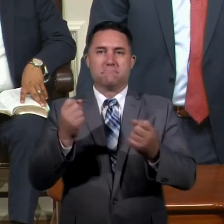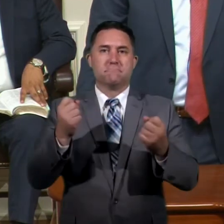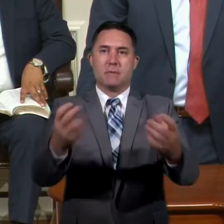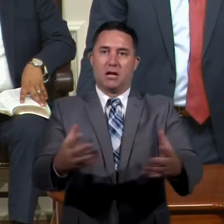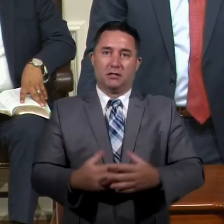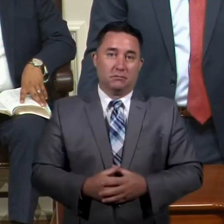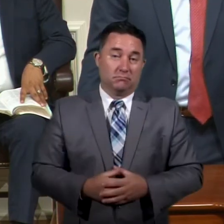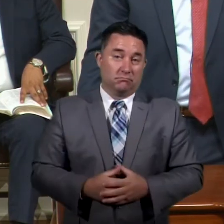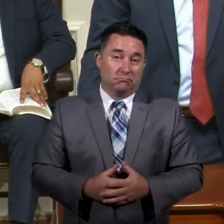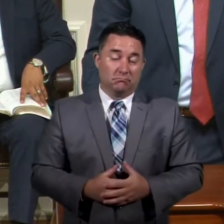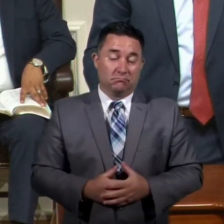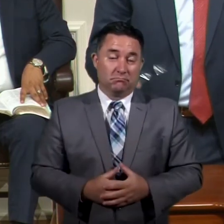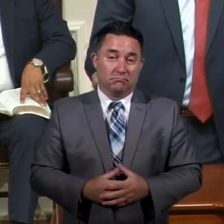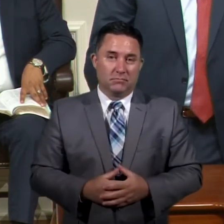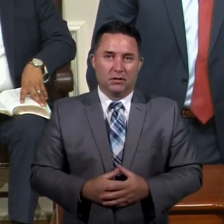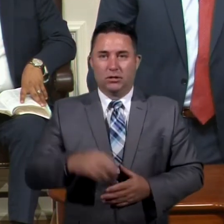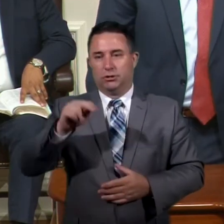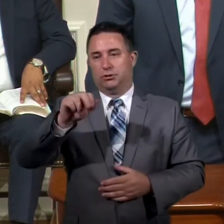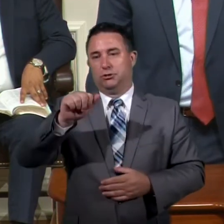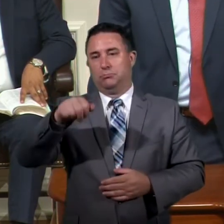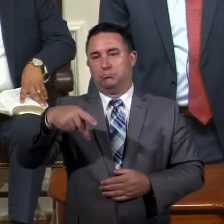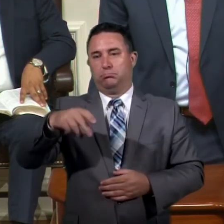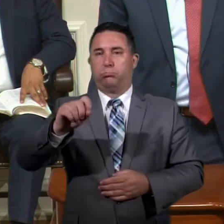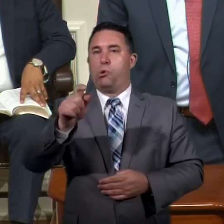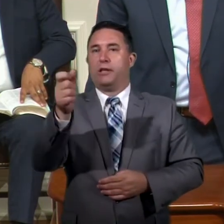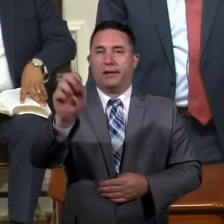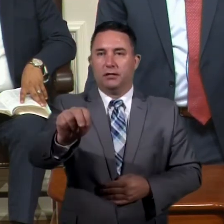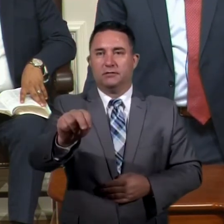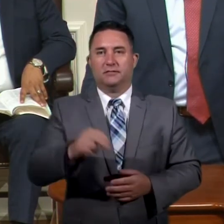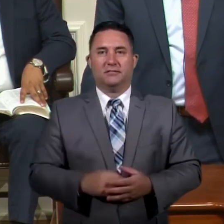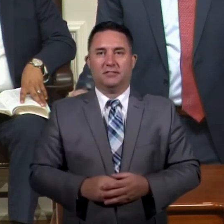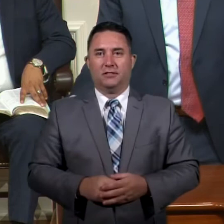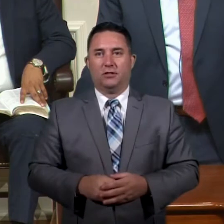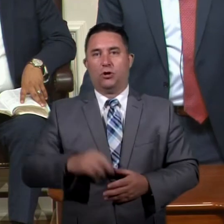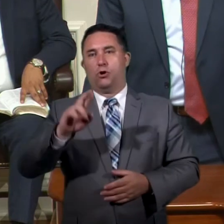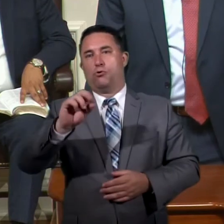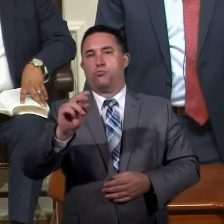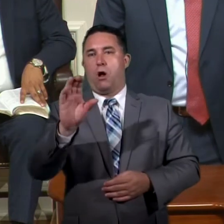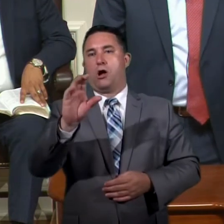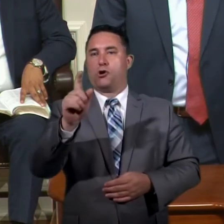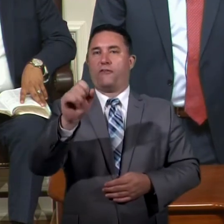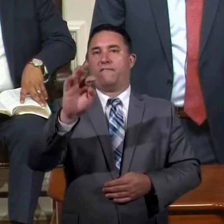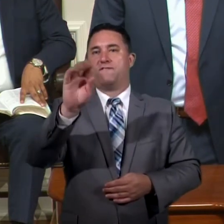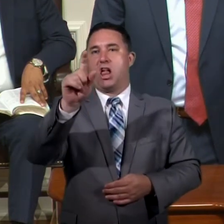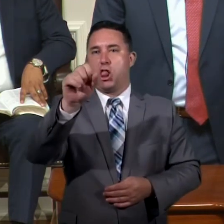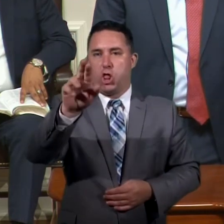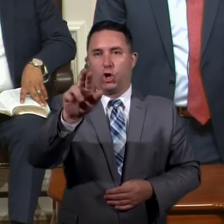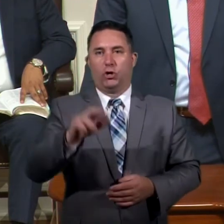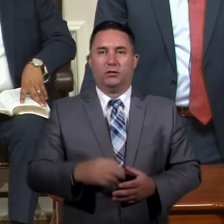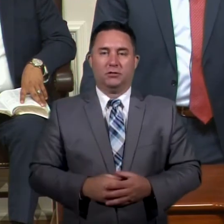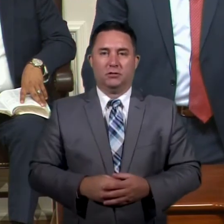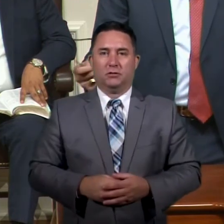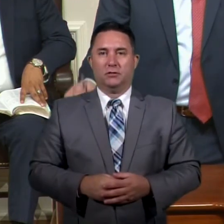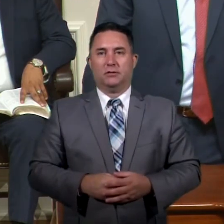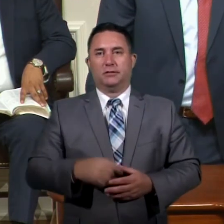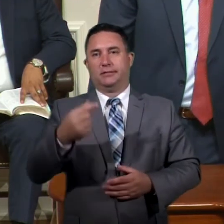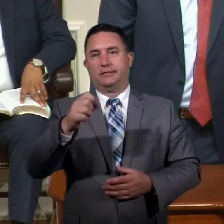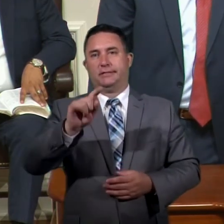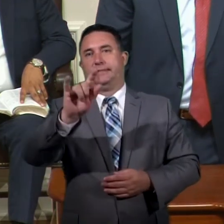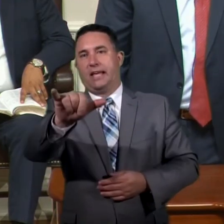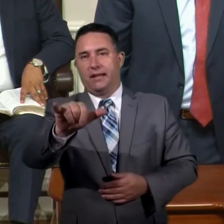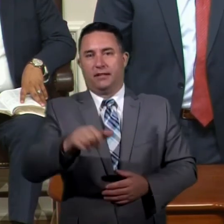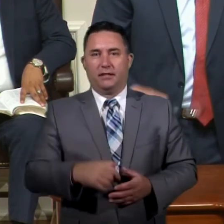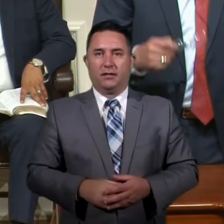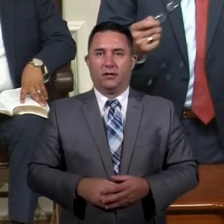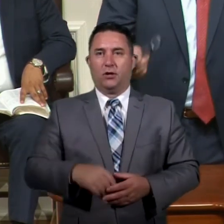Tremendos dichos que hay. Napoleon. Napoleón. Rockefeller. Rockefeller. Getty.